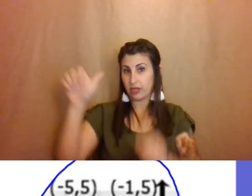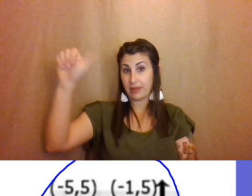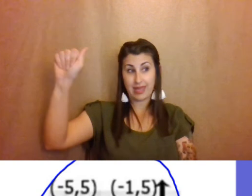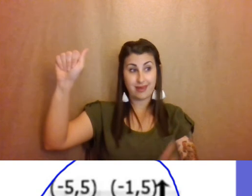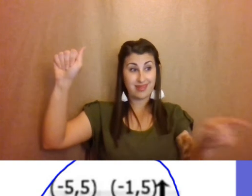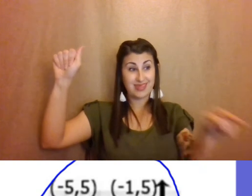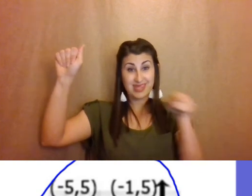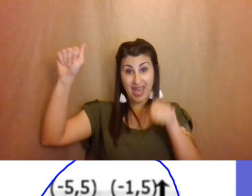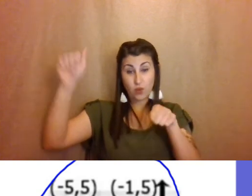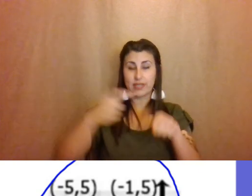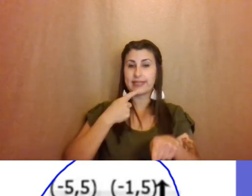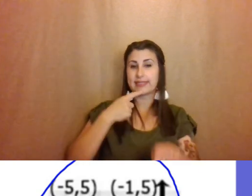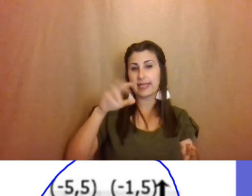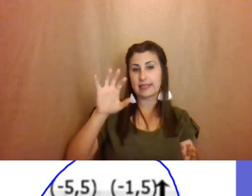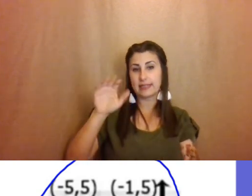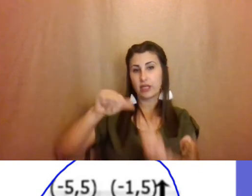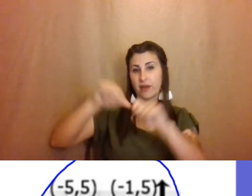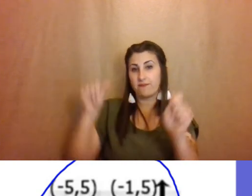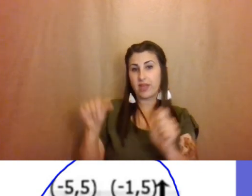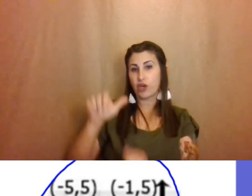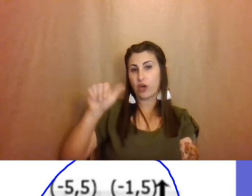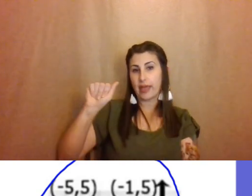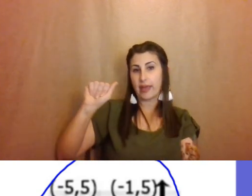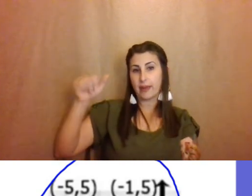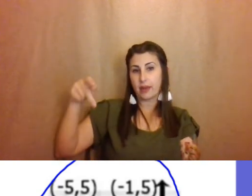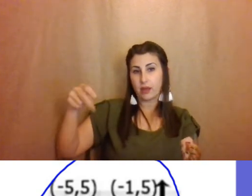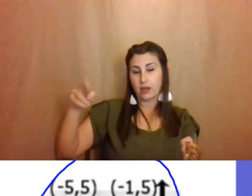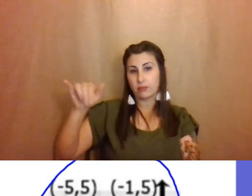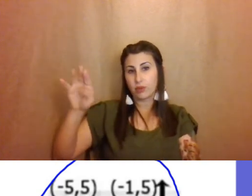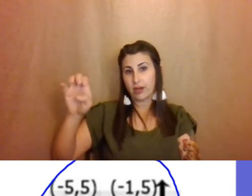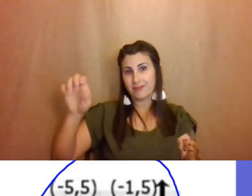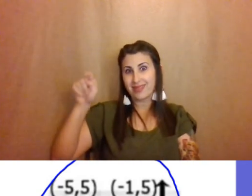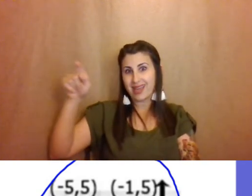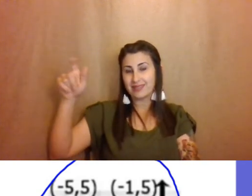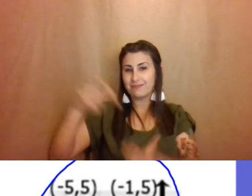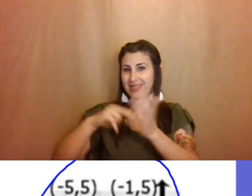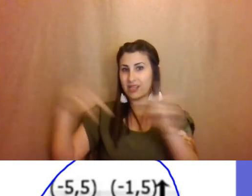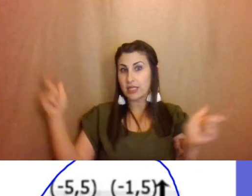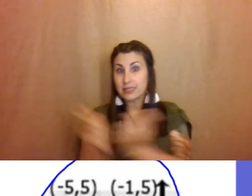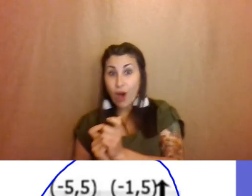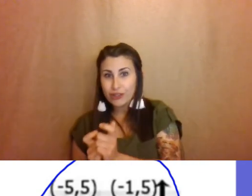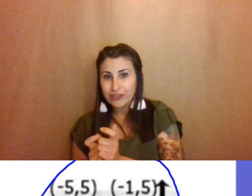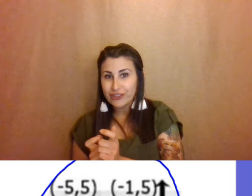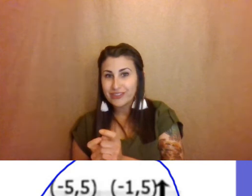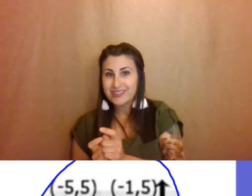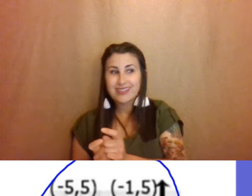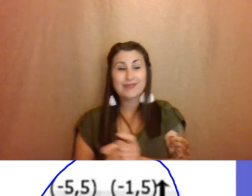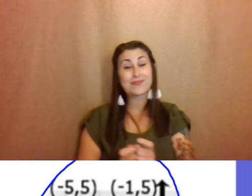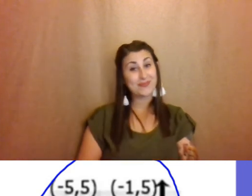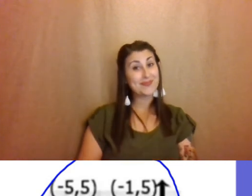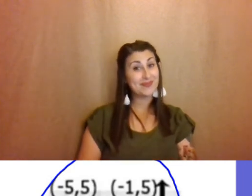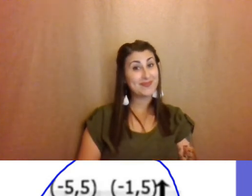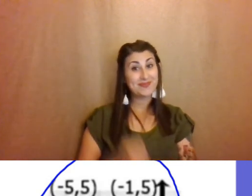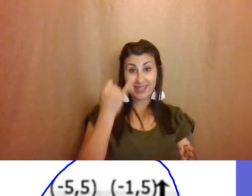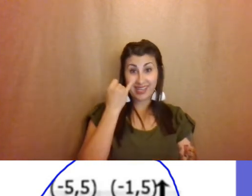after it got dilated. It got smaller. if we're making something twice